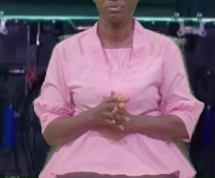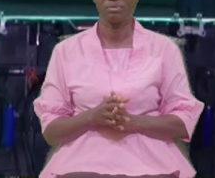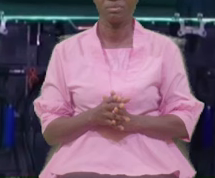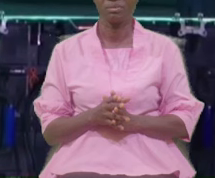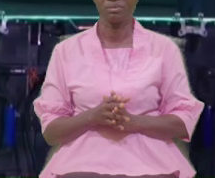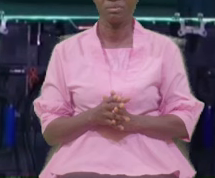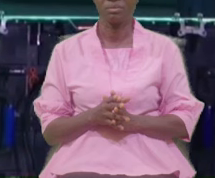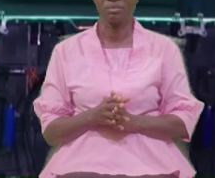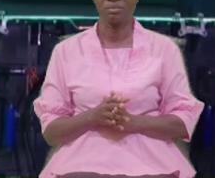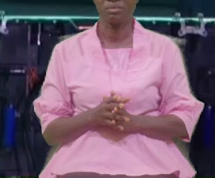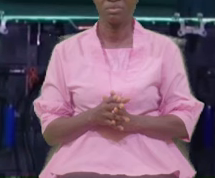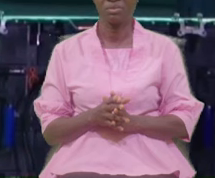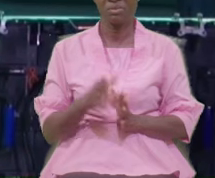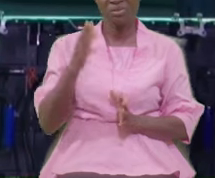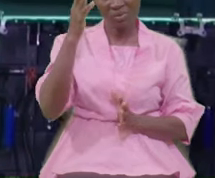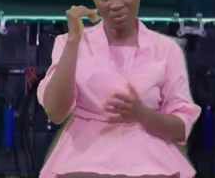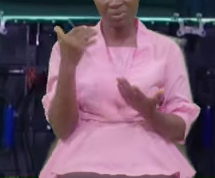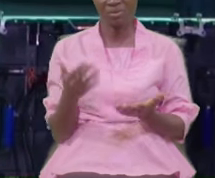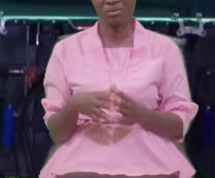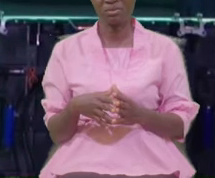Why do